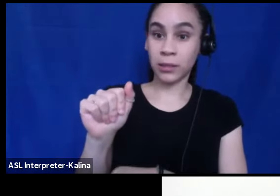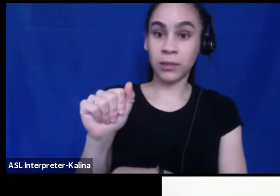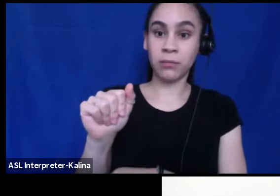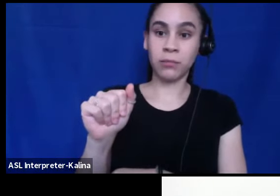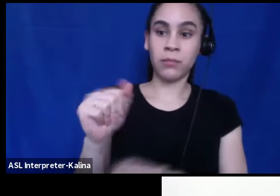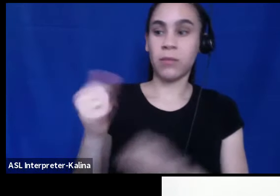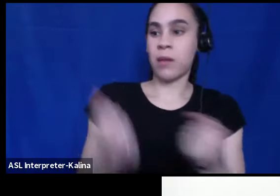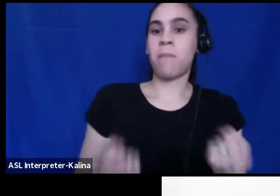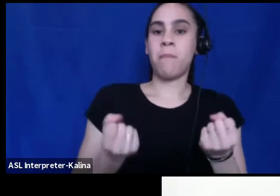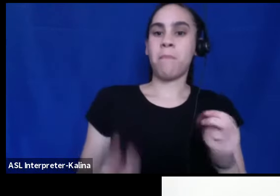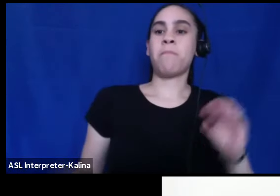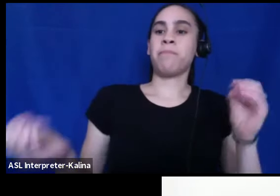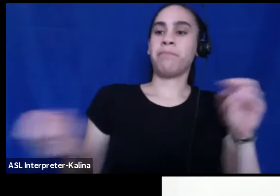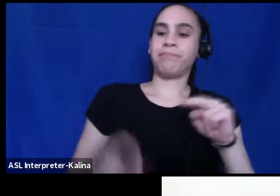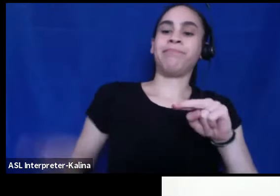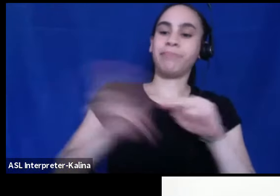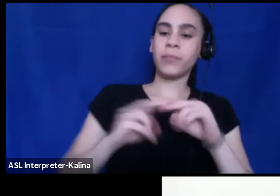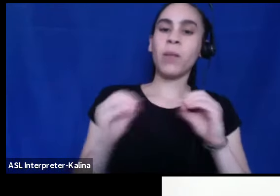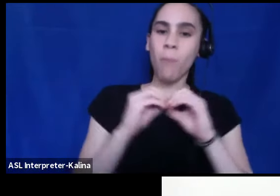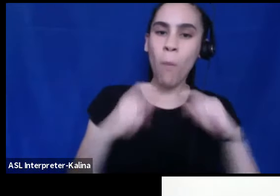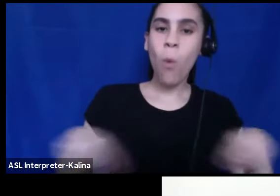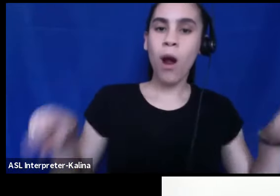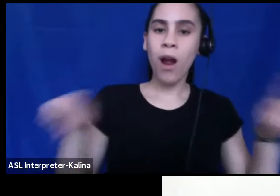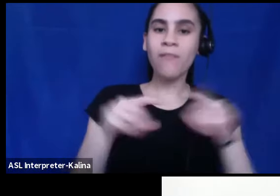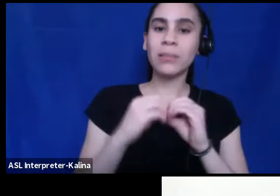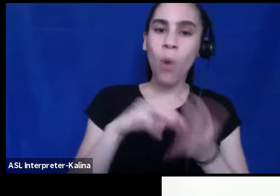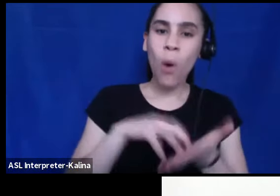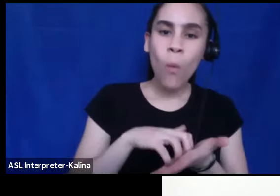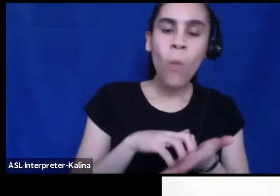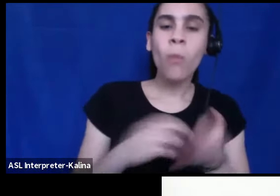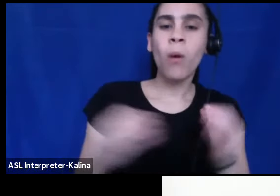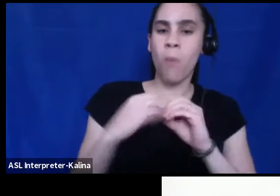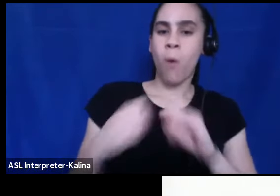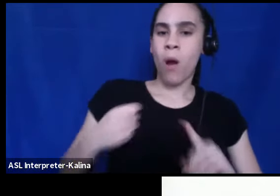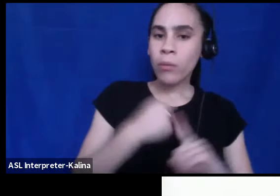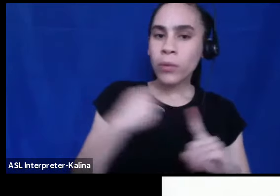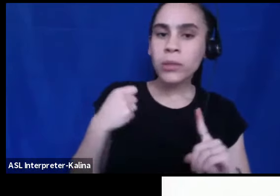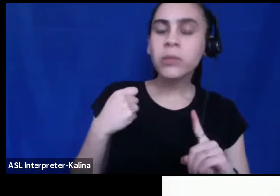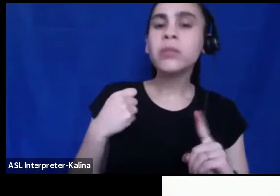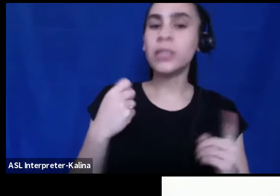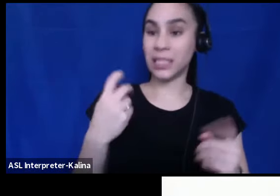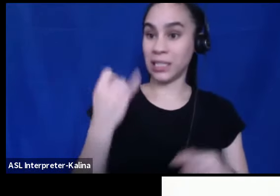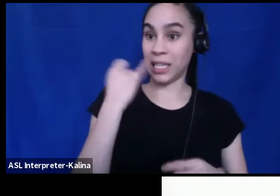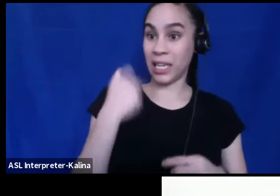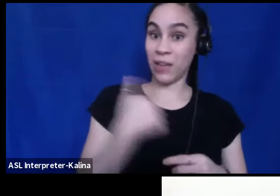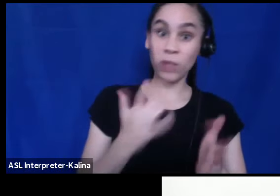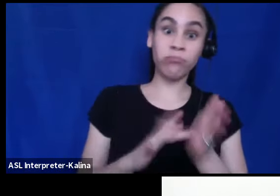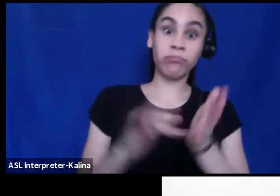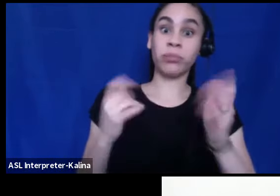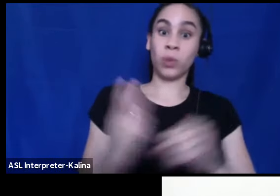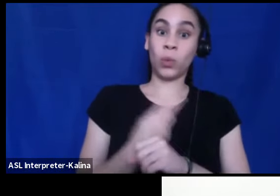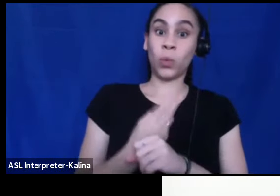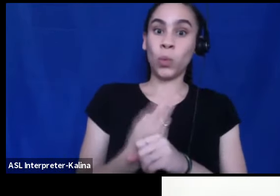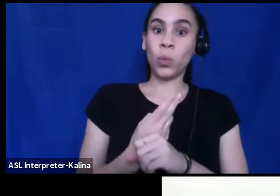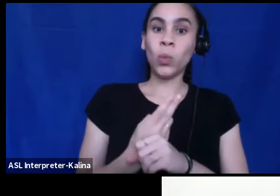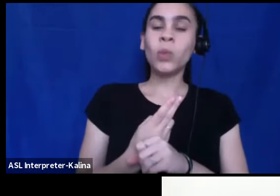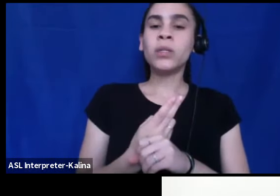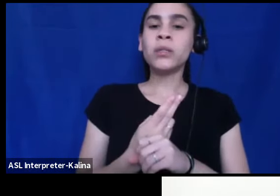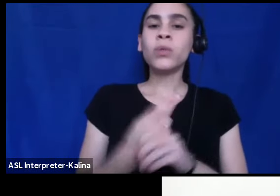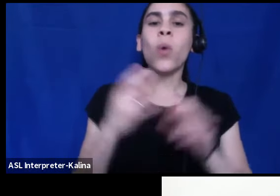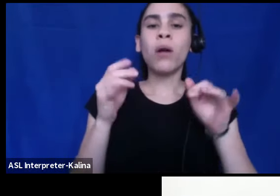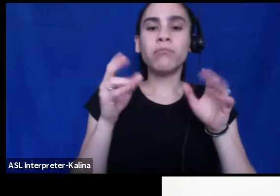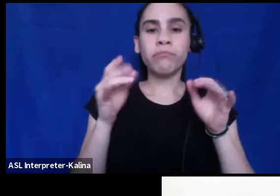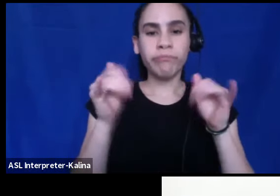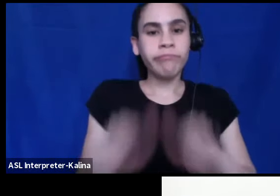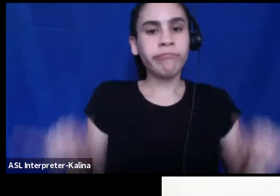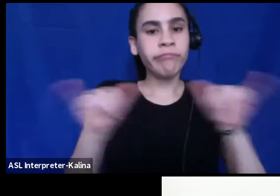being impacted by it, are more vulnerable than ever. But if we can start to use this moment to normalize disability, not have